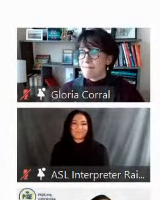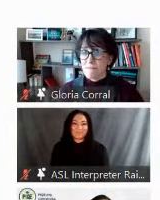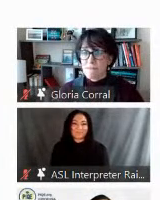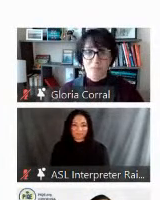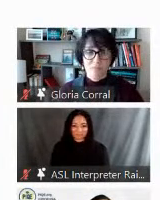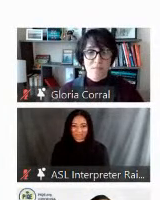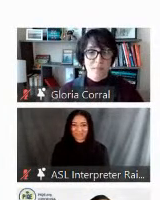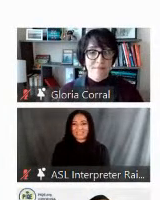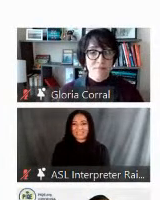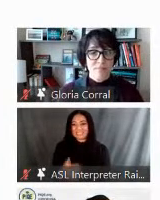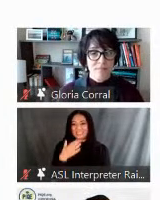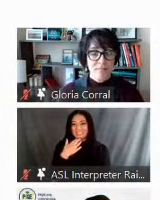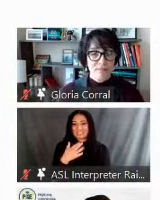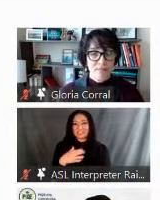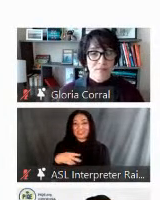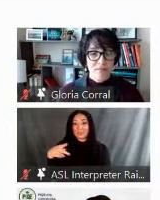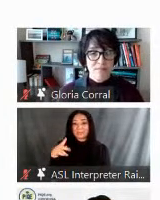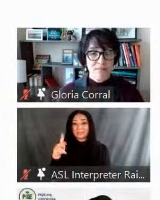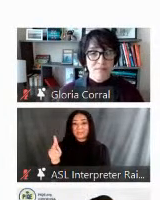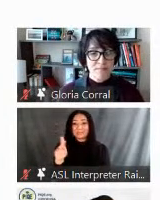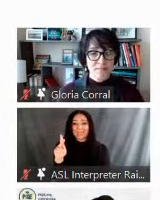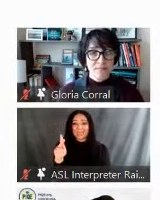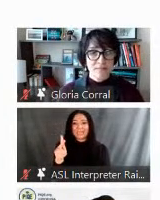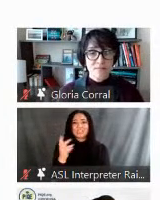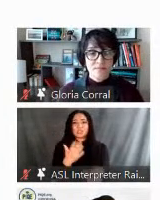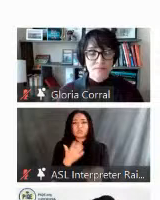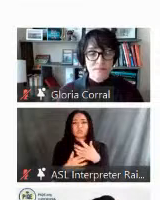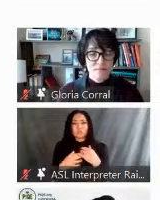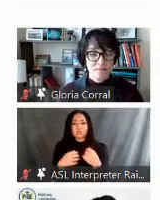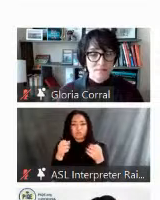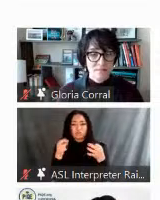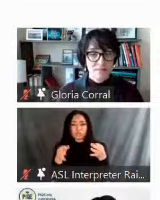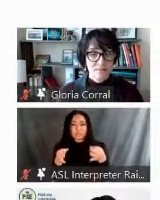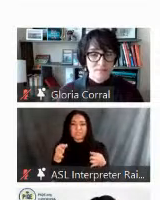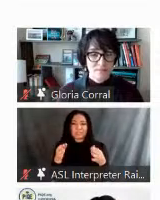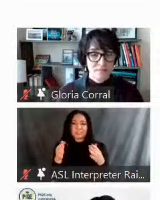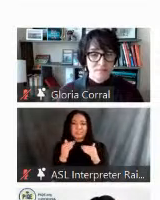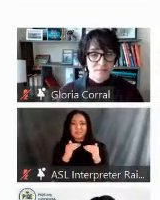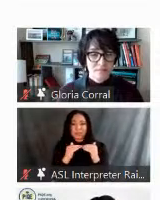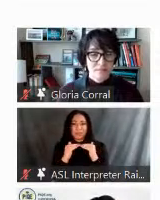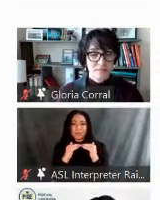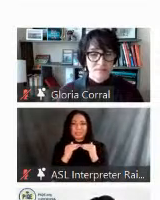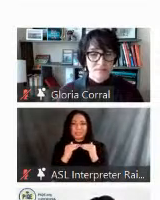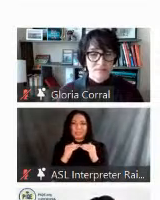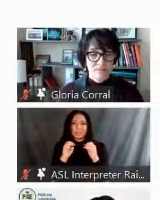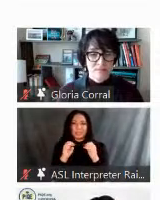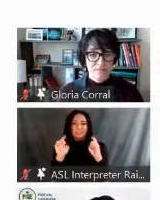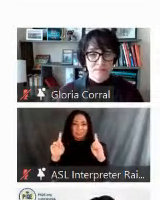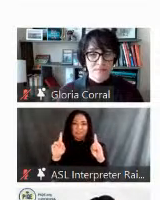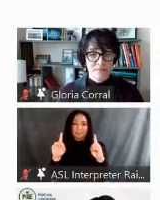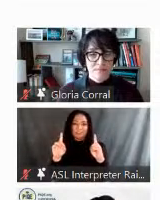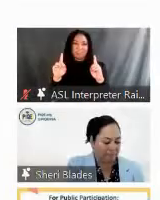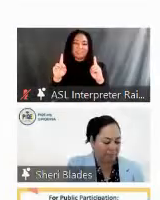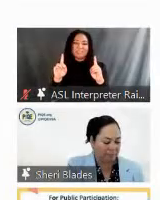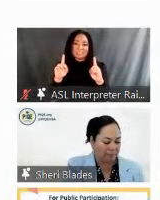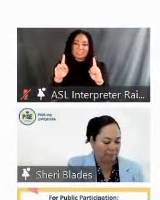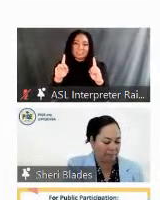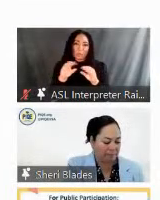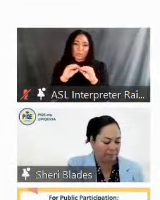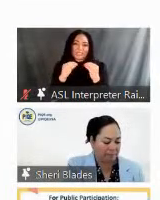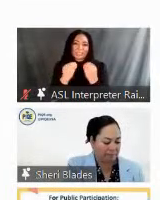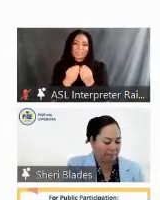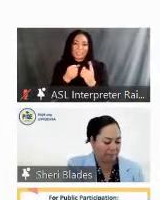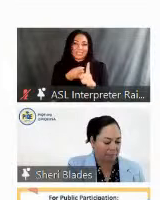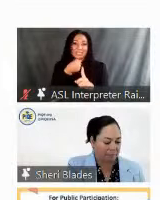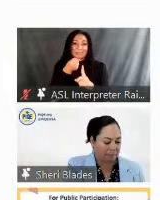Thank you. UPK is a social justice and equity and education equity organization that impacts the lives of over